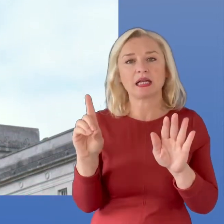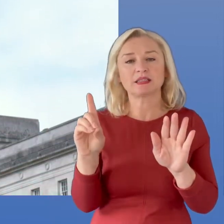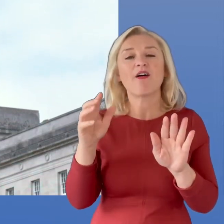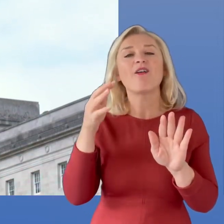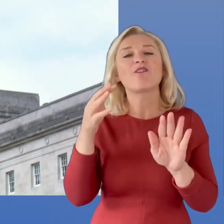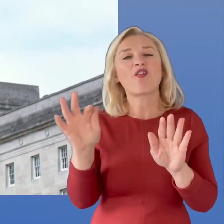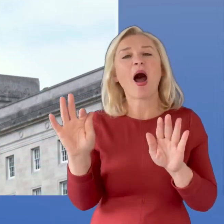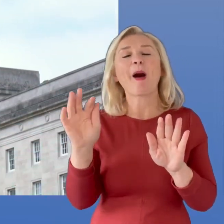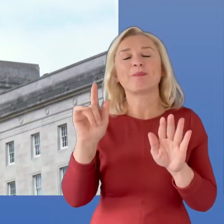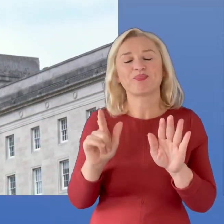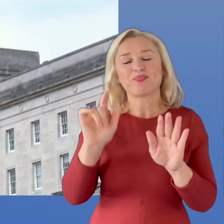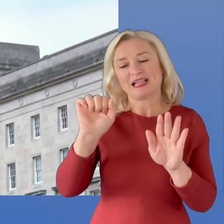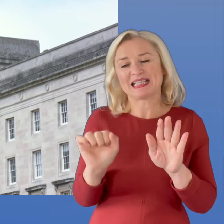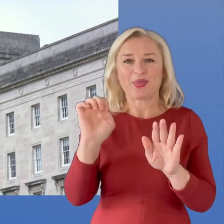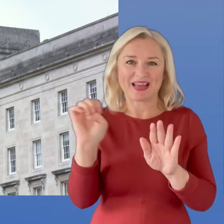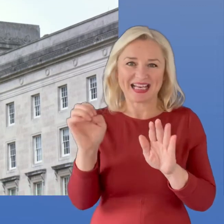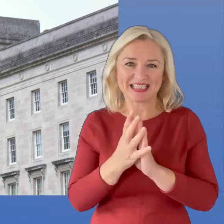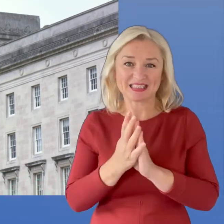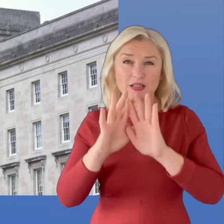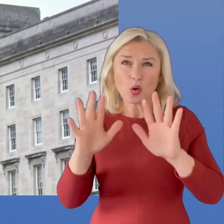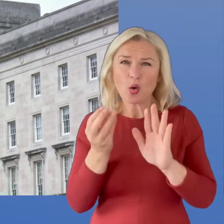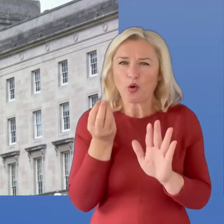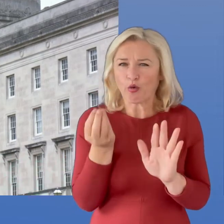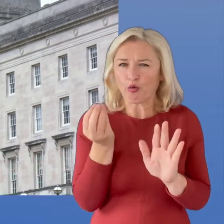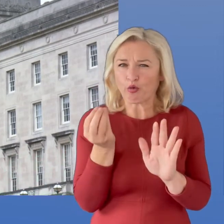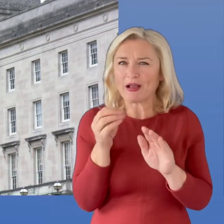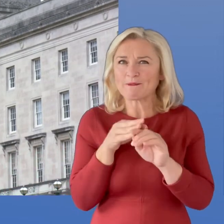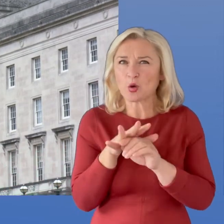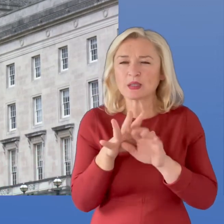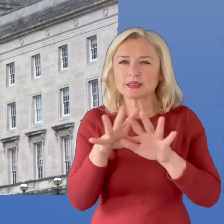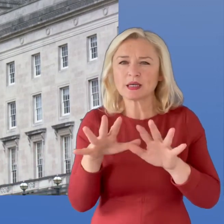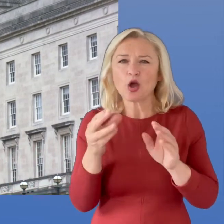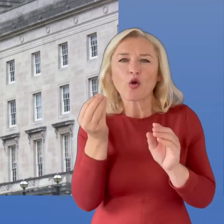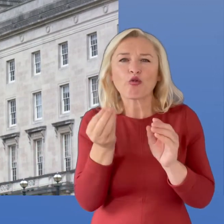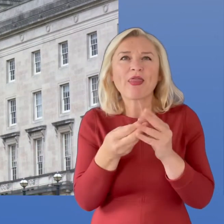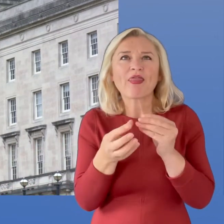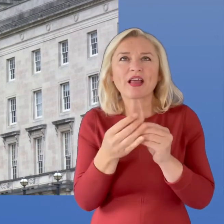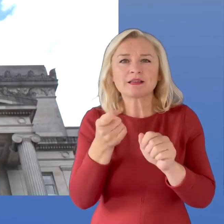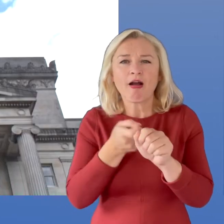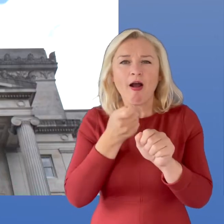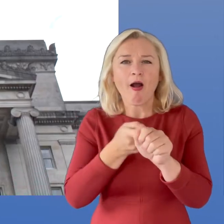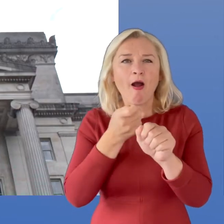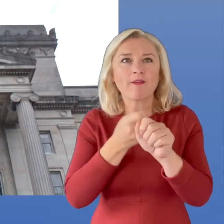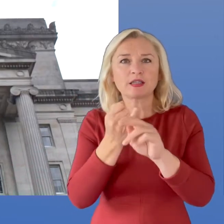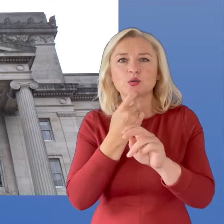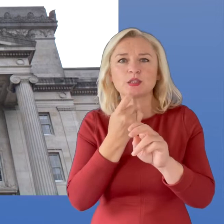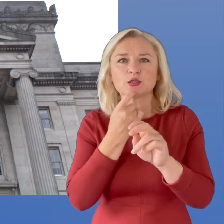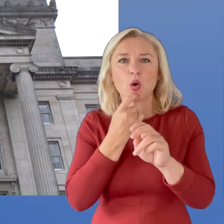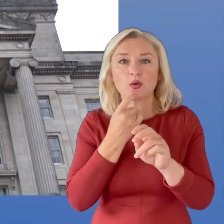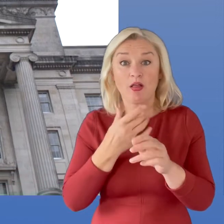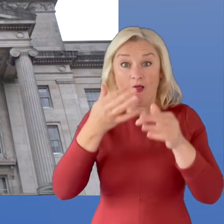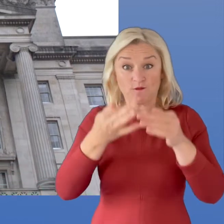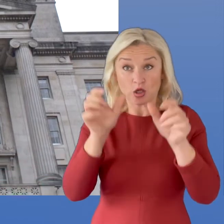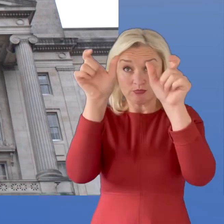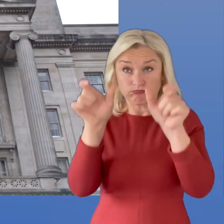architectural influences can be seen on the exterior of the building, with Greek motifs carved into the Portland stone. The portico at the main entrance is